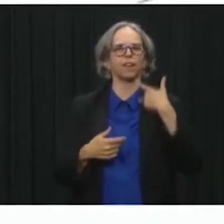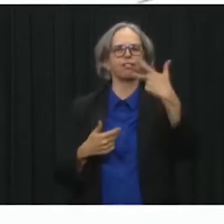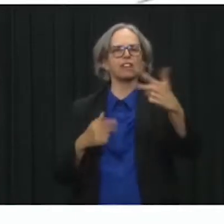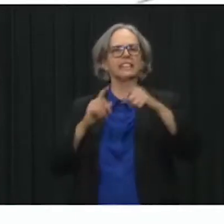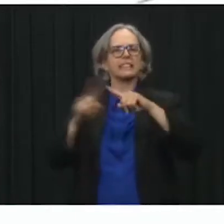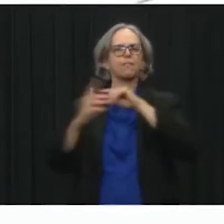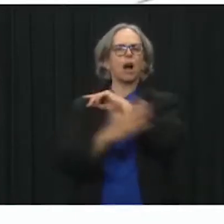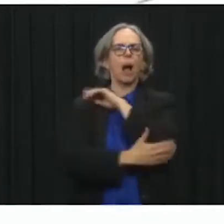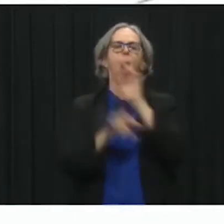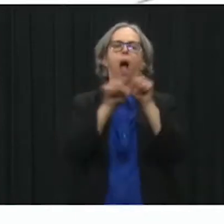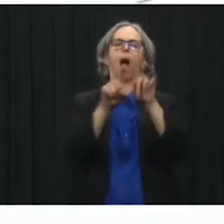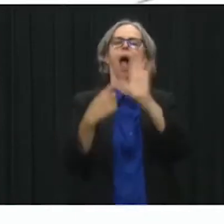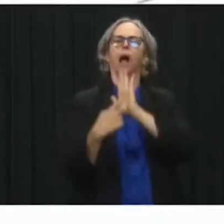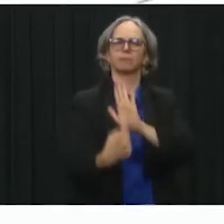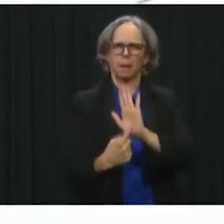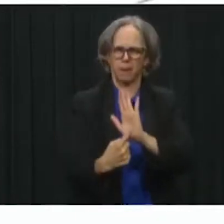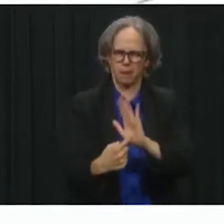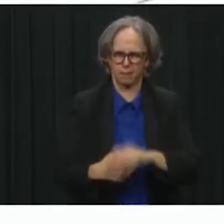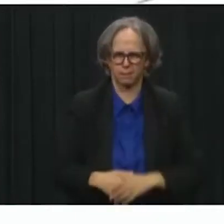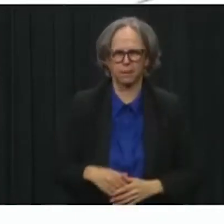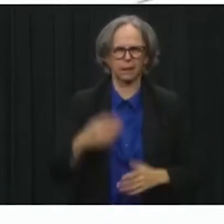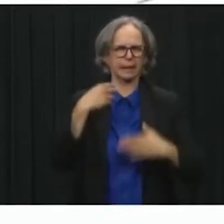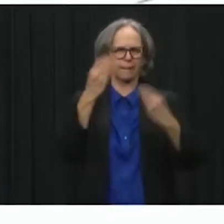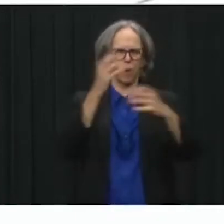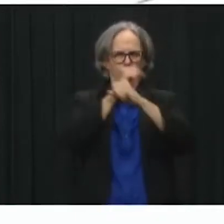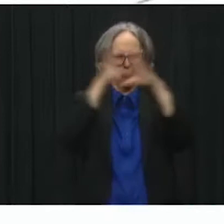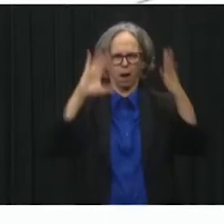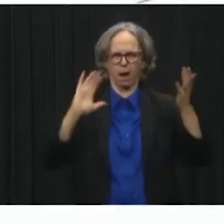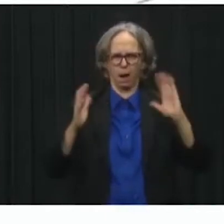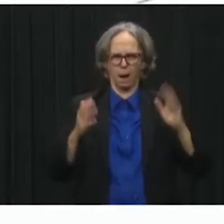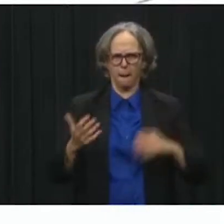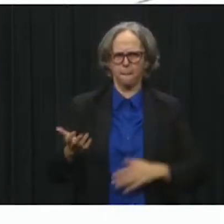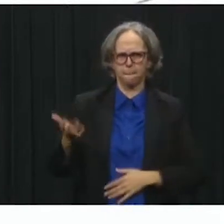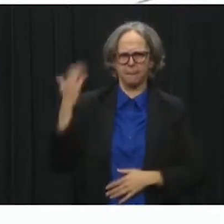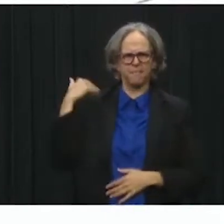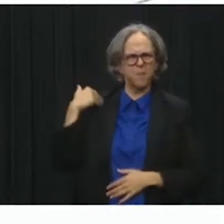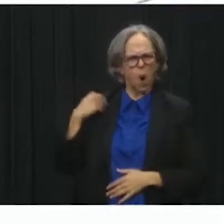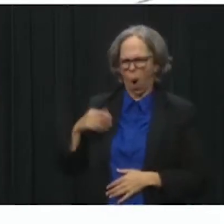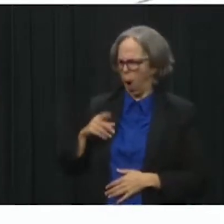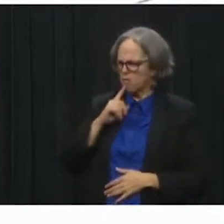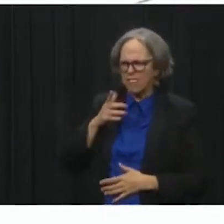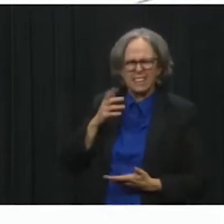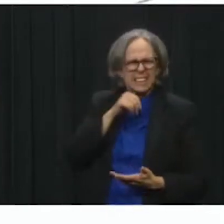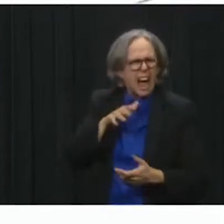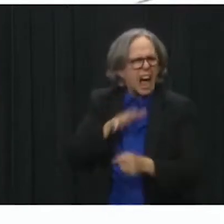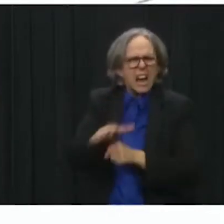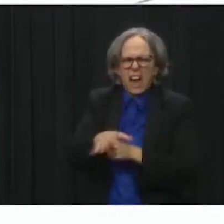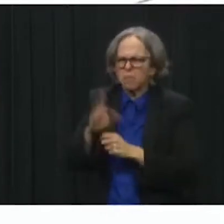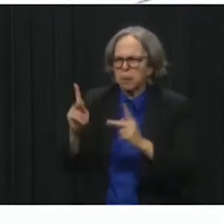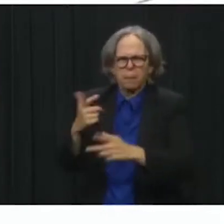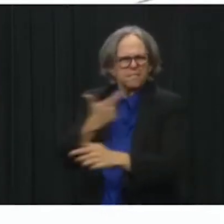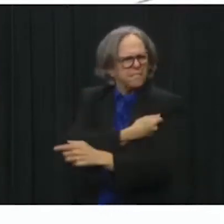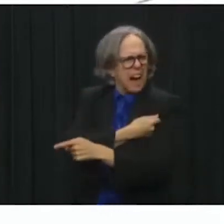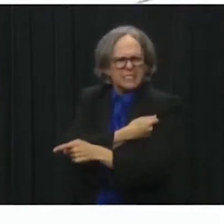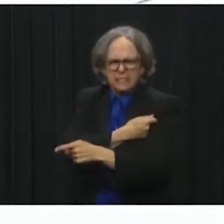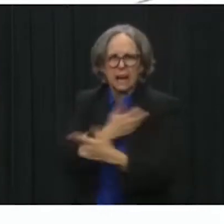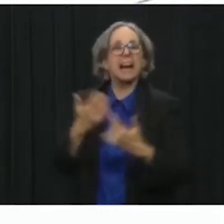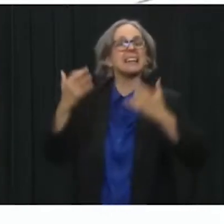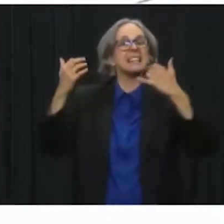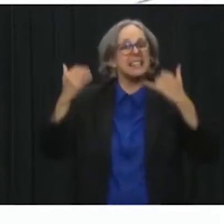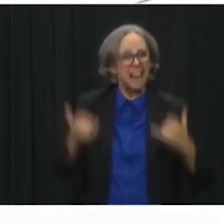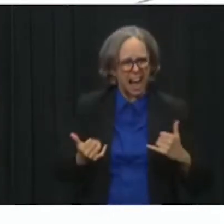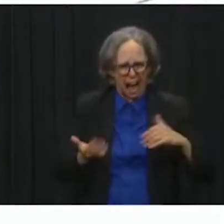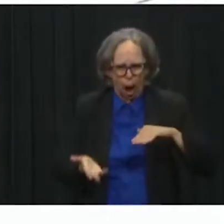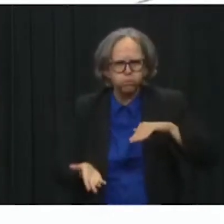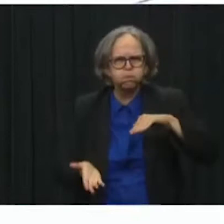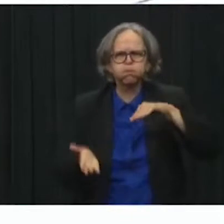can see three counties that were lagging in vaccinations and the increases they have seen during the past 4 weeks of July. Adams County, which